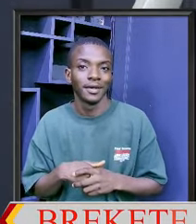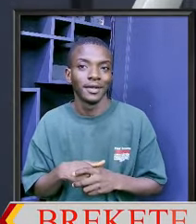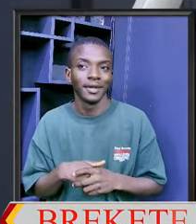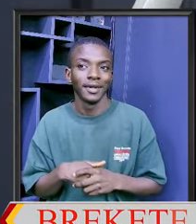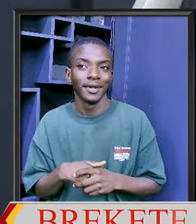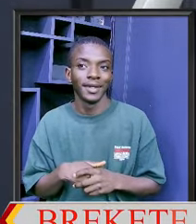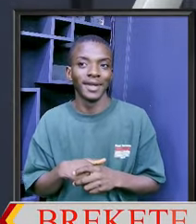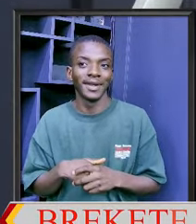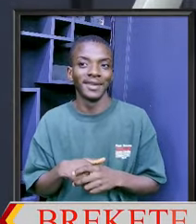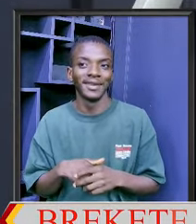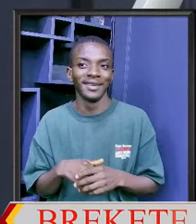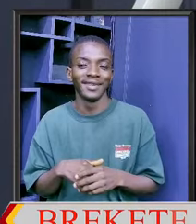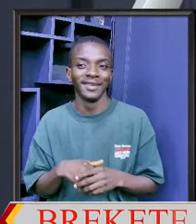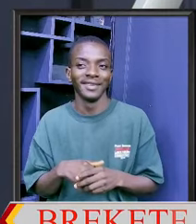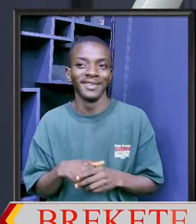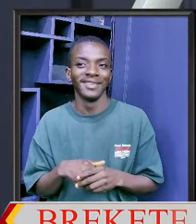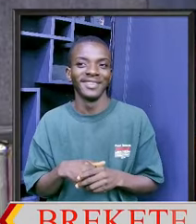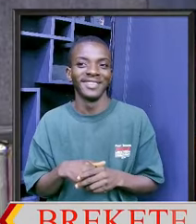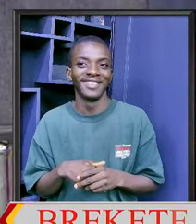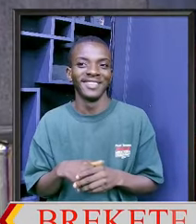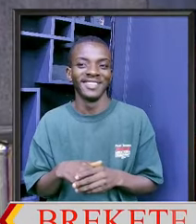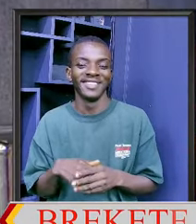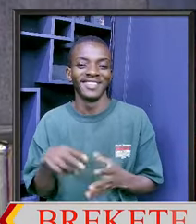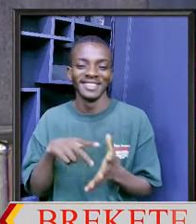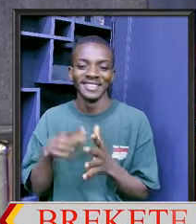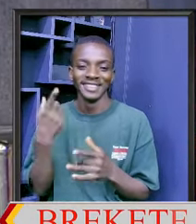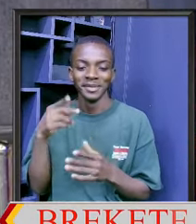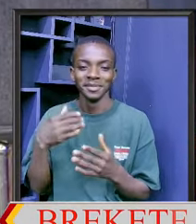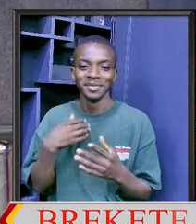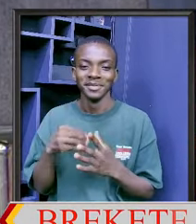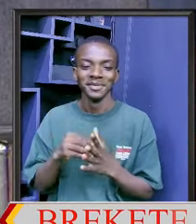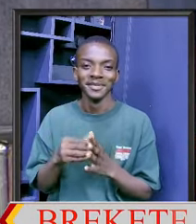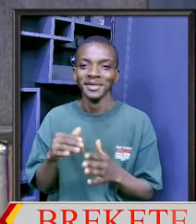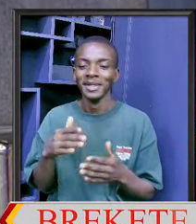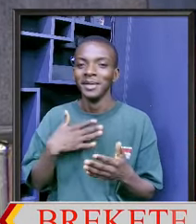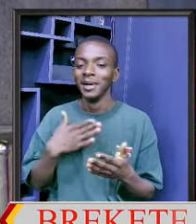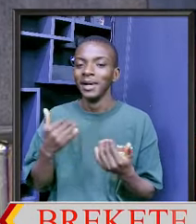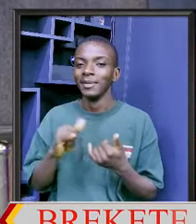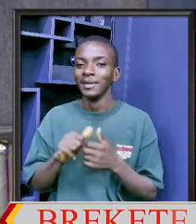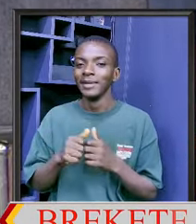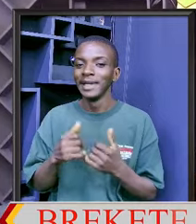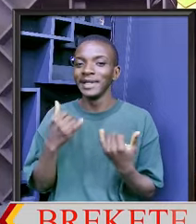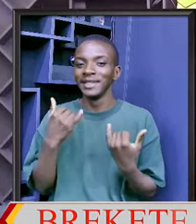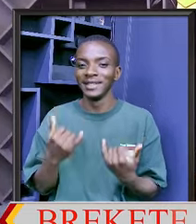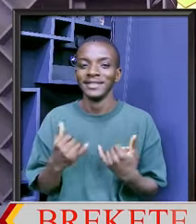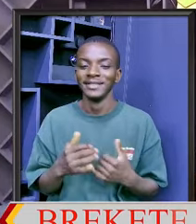No, I not deceive myself. Sir, I stand for my own, but I tell you, my problem is that now,